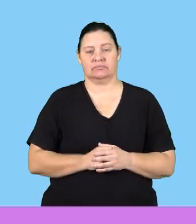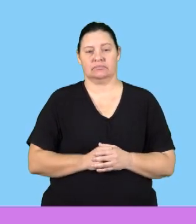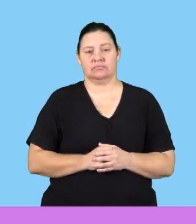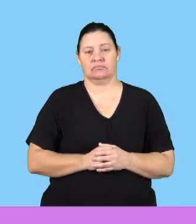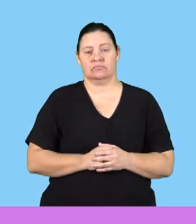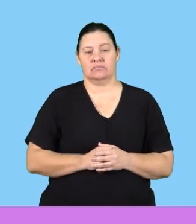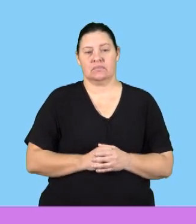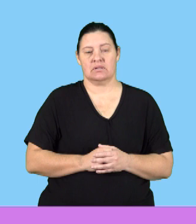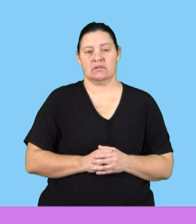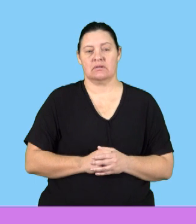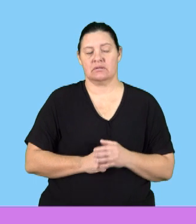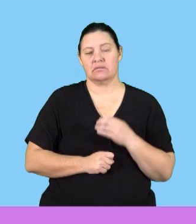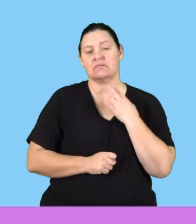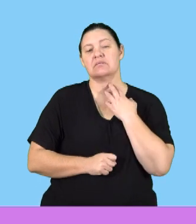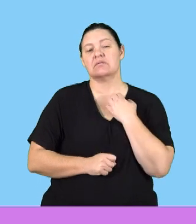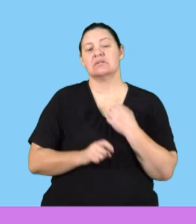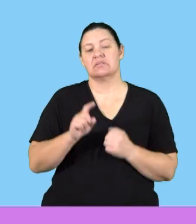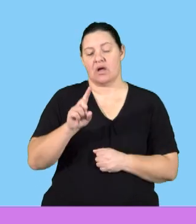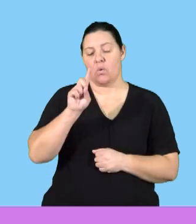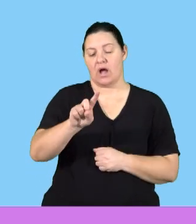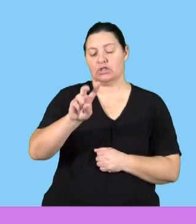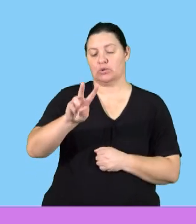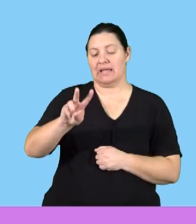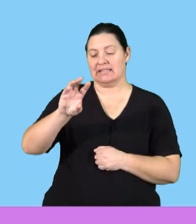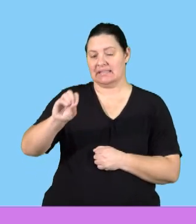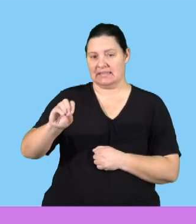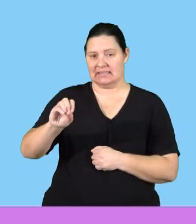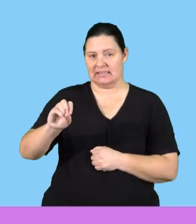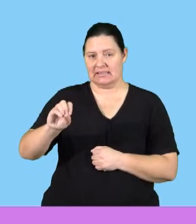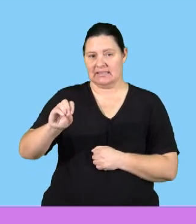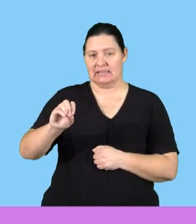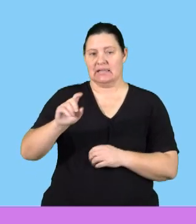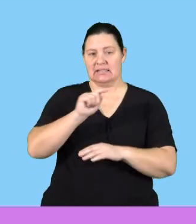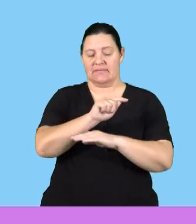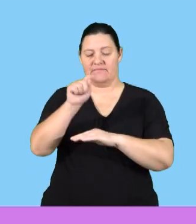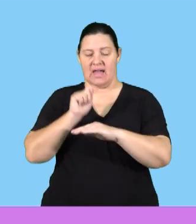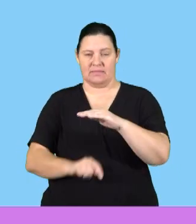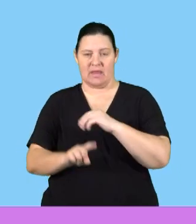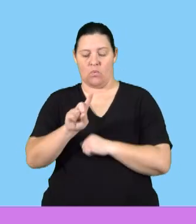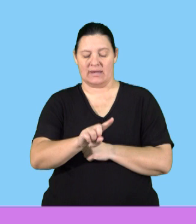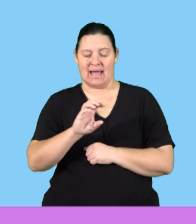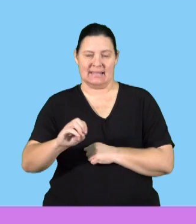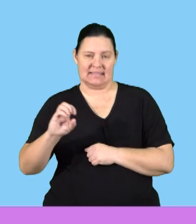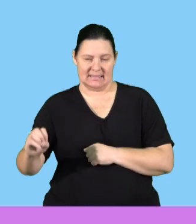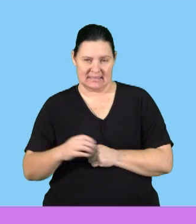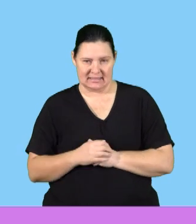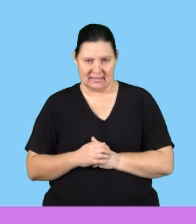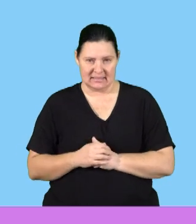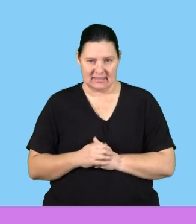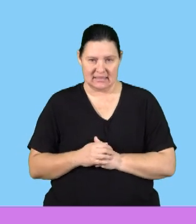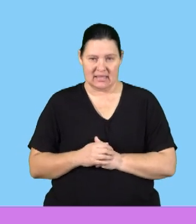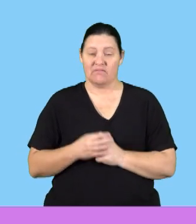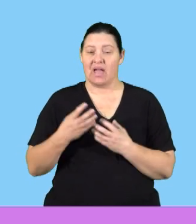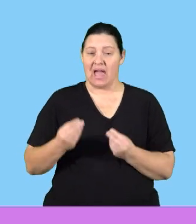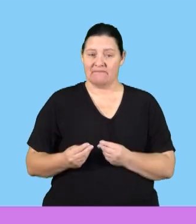a fraction. So as we express it as a fraction, we will have 120 divided by 100.